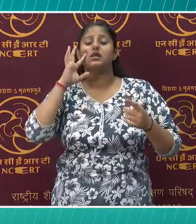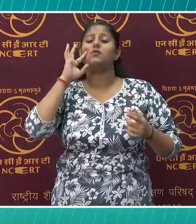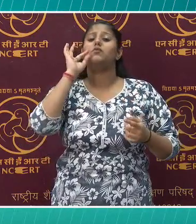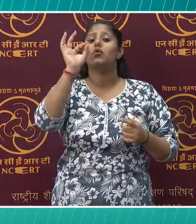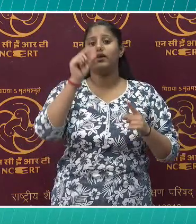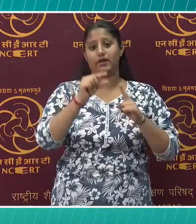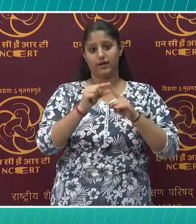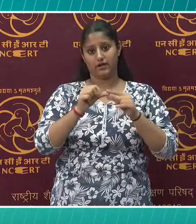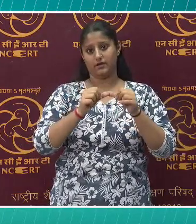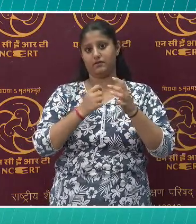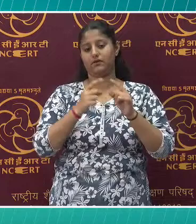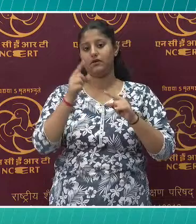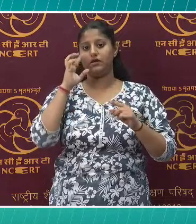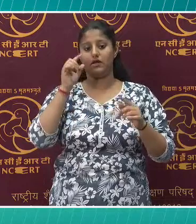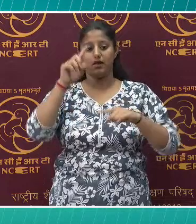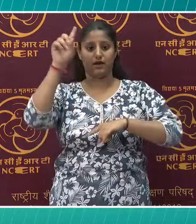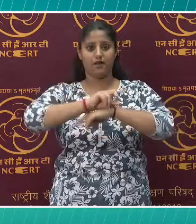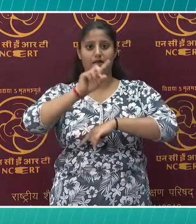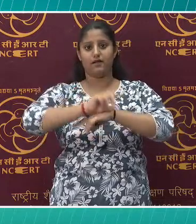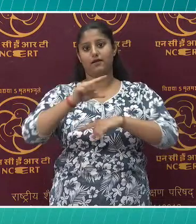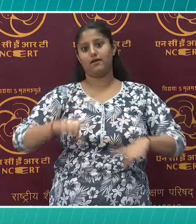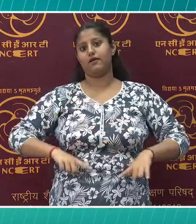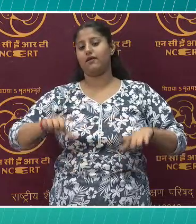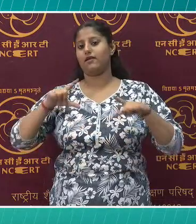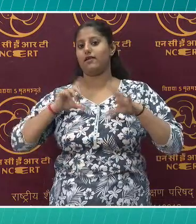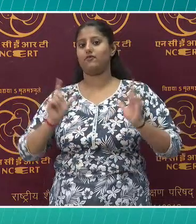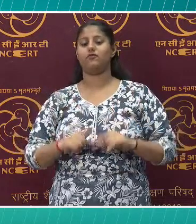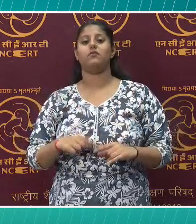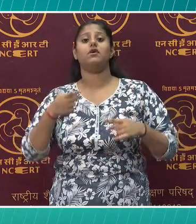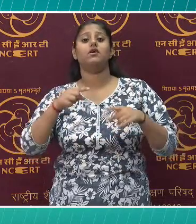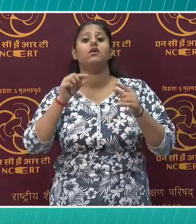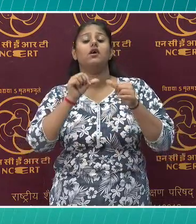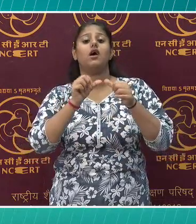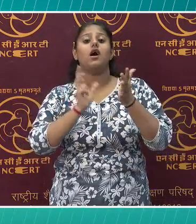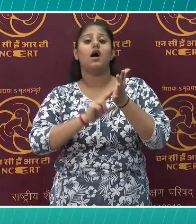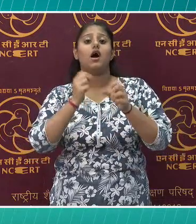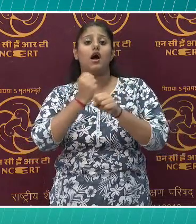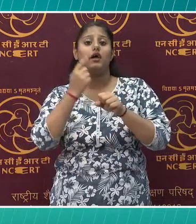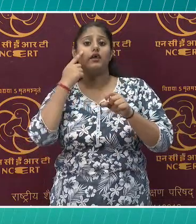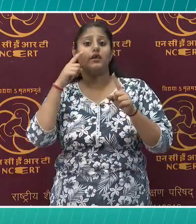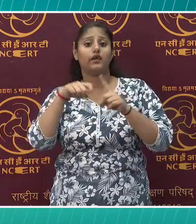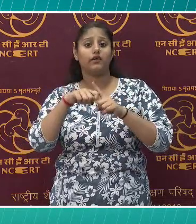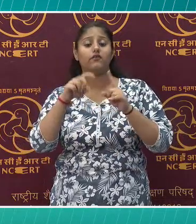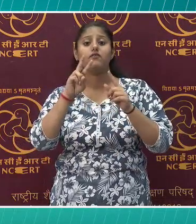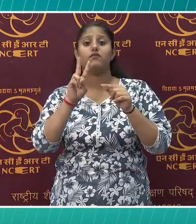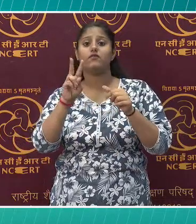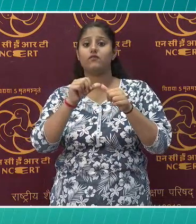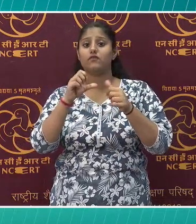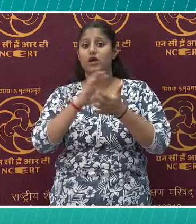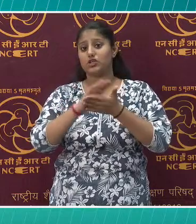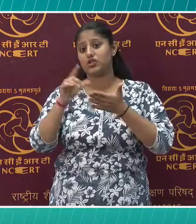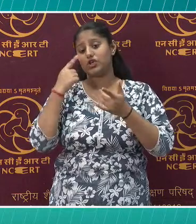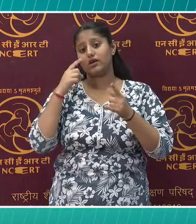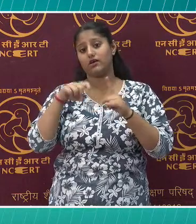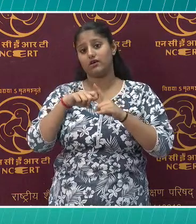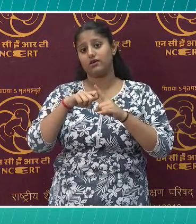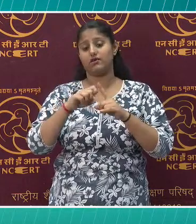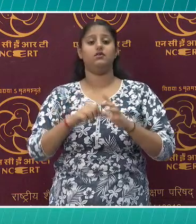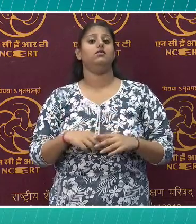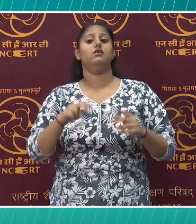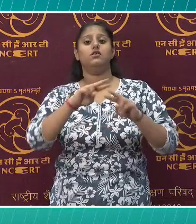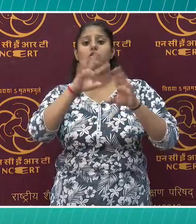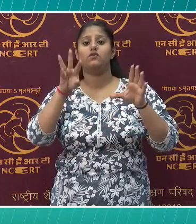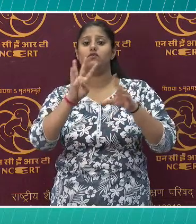part of your whole being. So let's remember, Angik, Vachik, Aharya, Sattvic, that is what makes